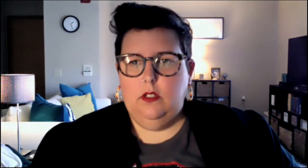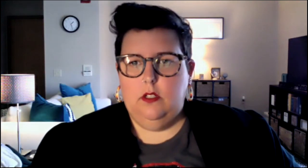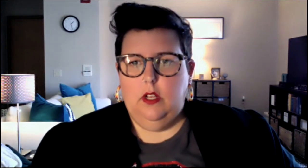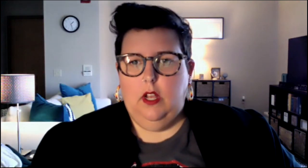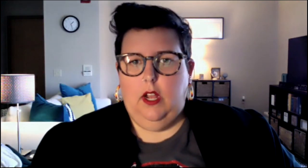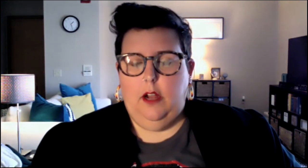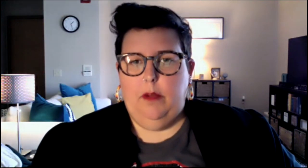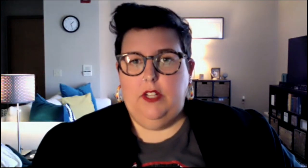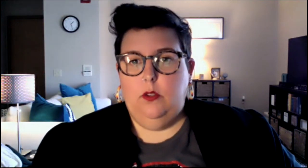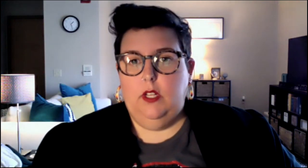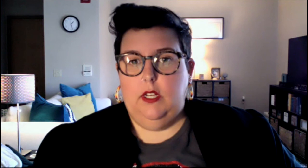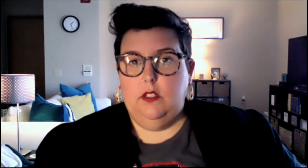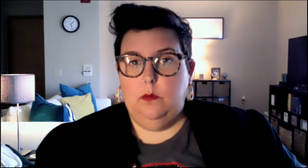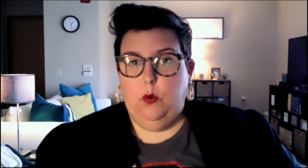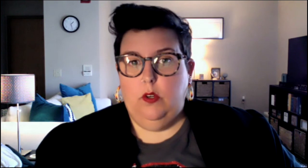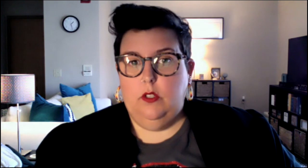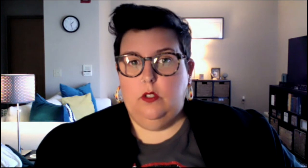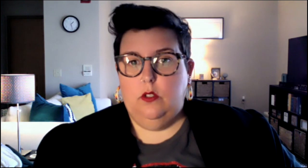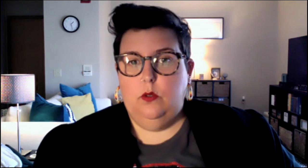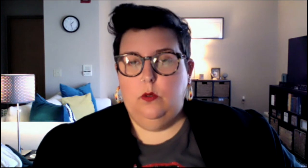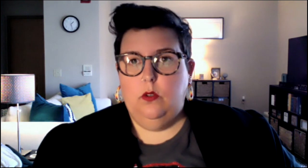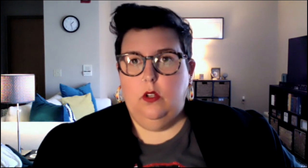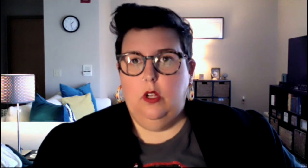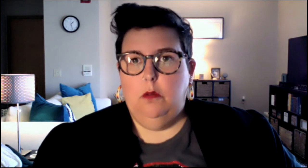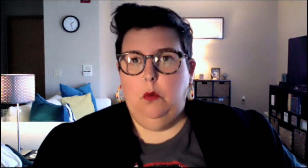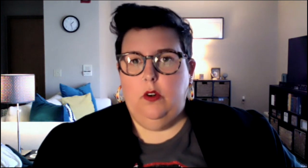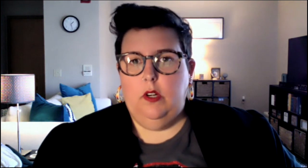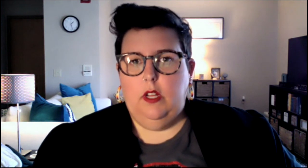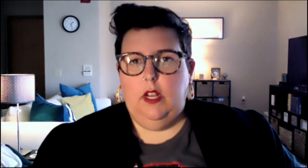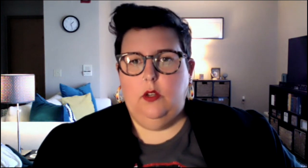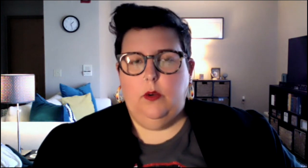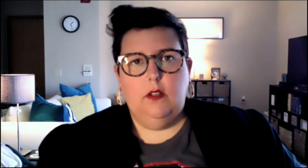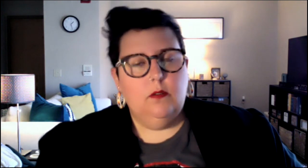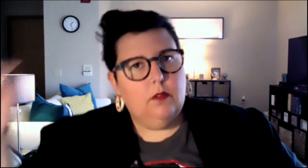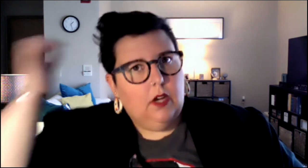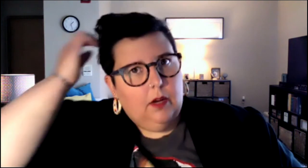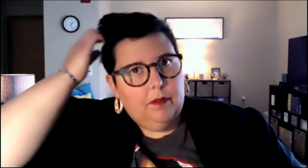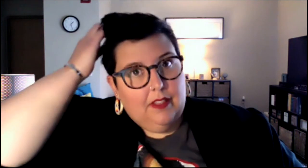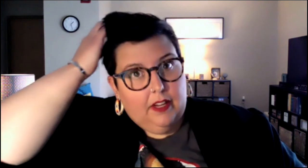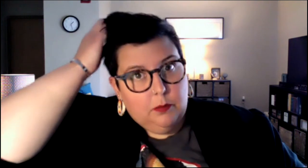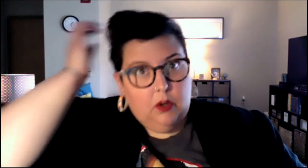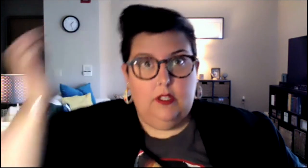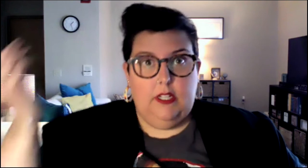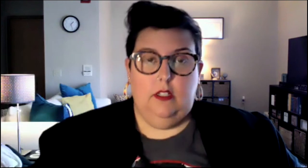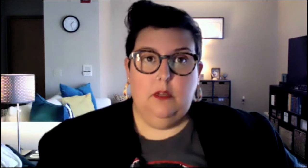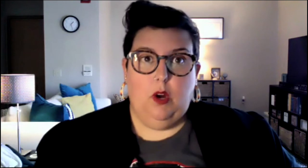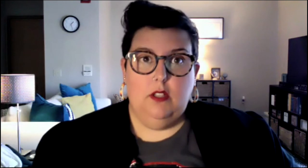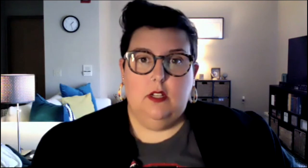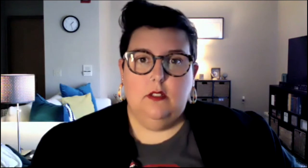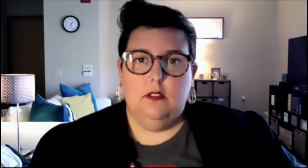different. I do think it is important to mourn and grieve. That is part of the